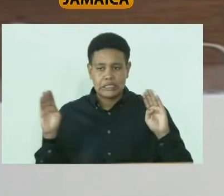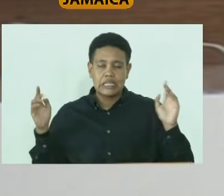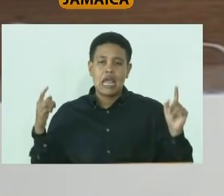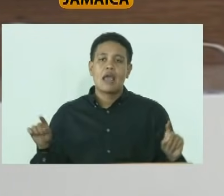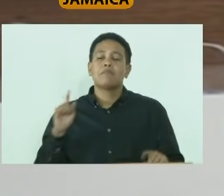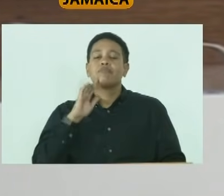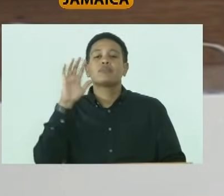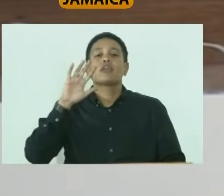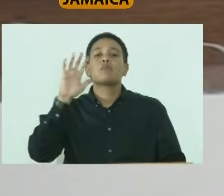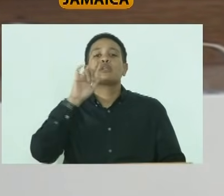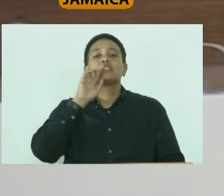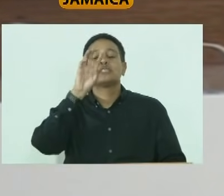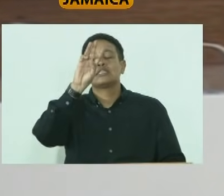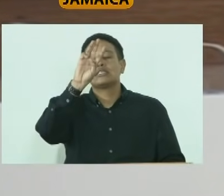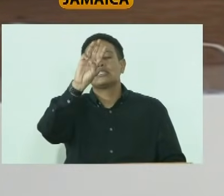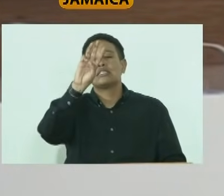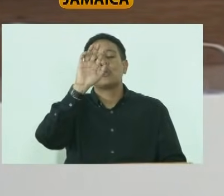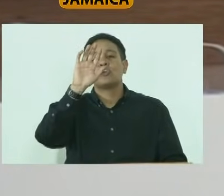Approximately